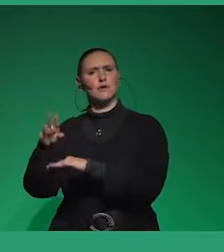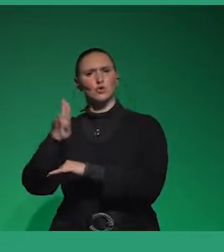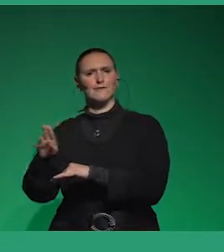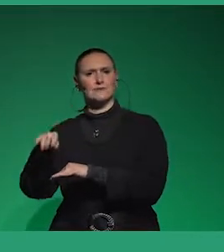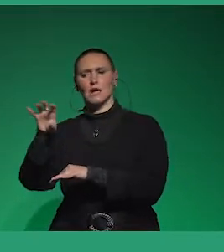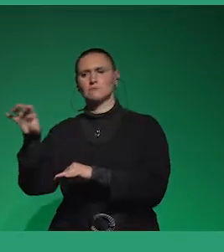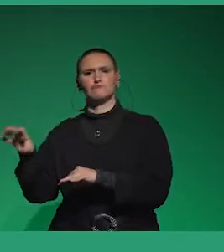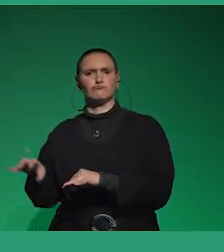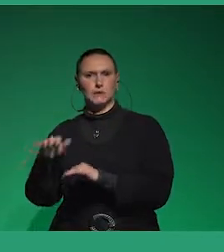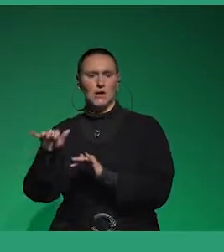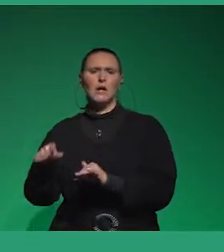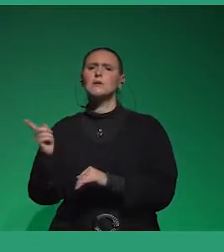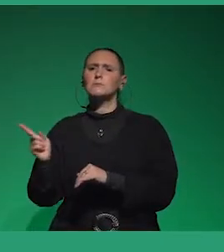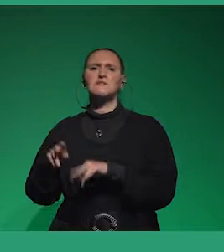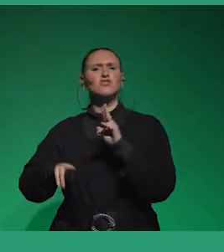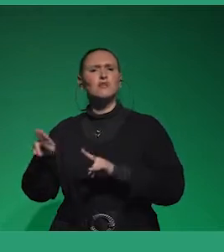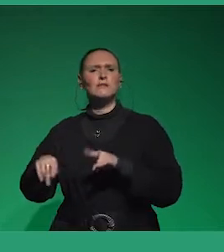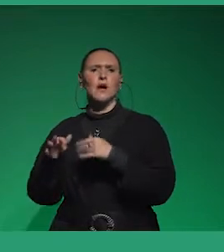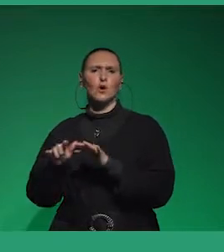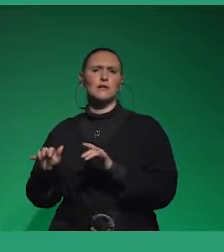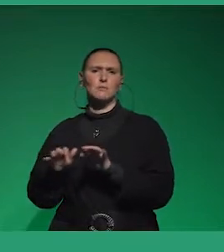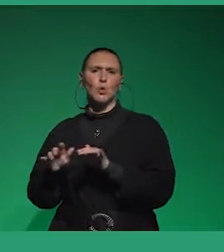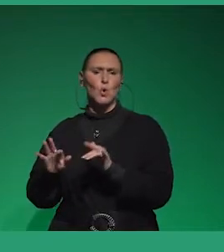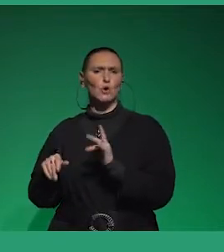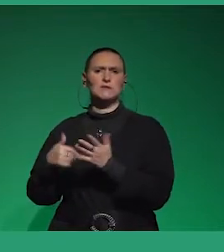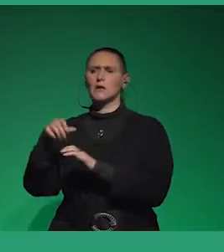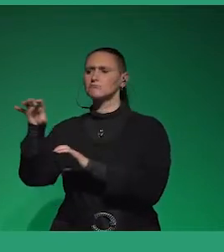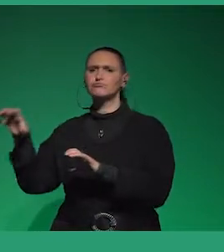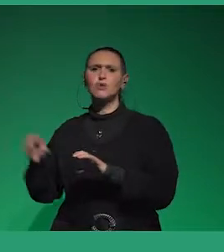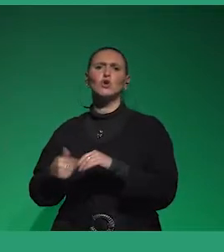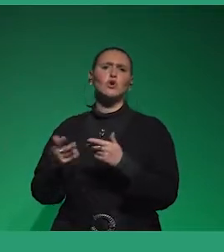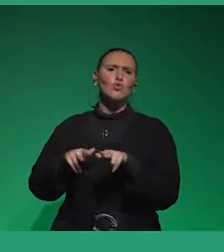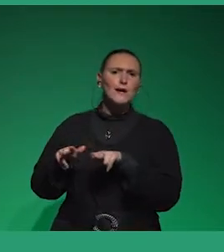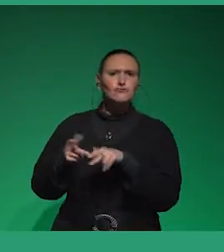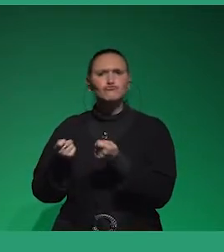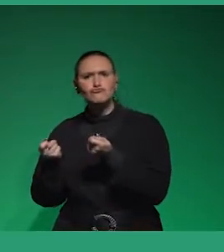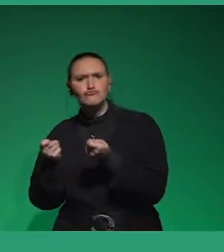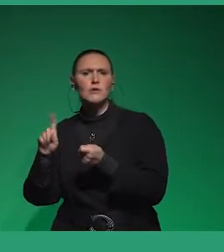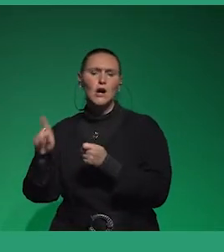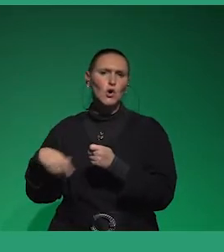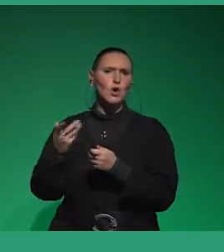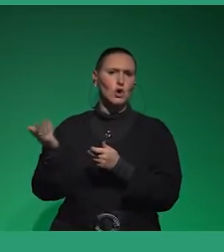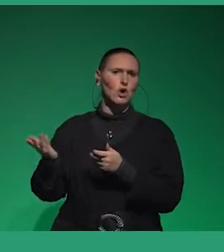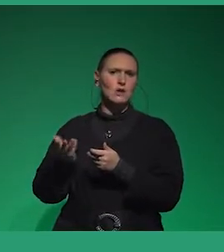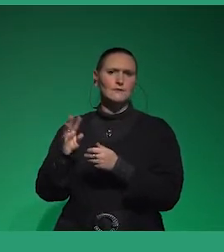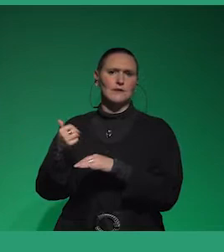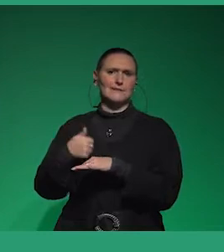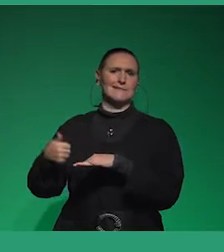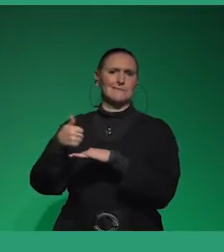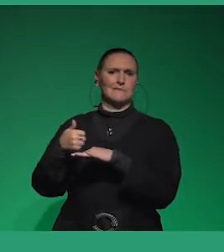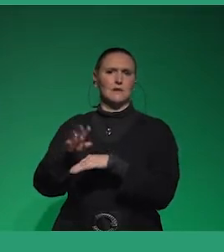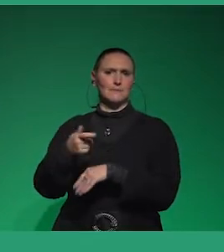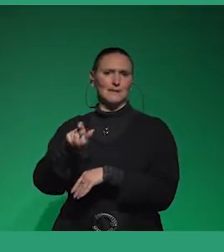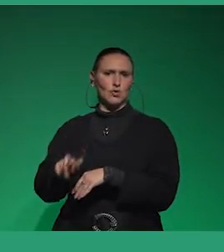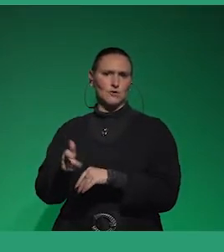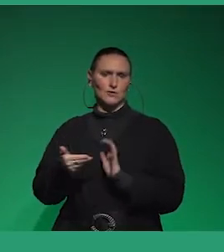have 2 branches of the offices here to manage the managements, and representing by one of the spokespersons. And at the moment